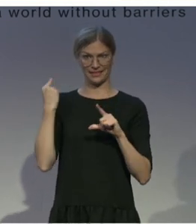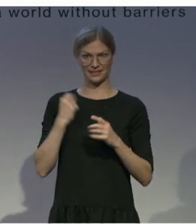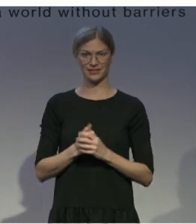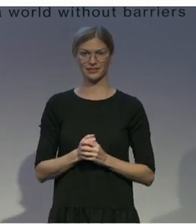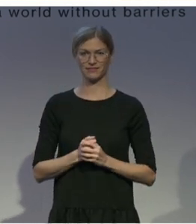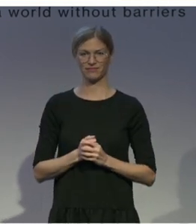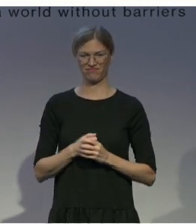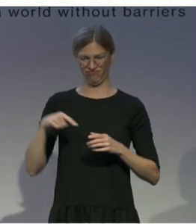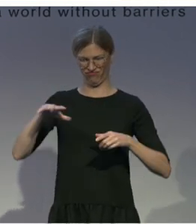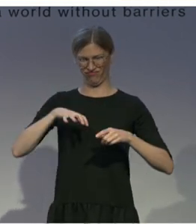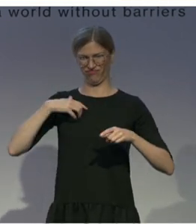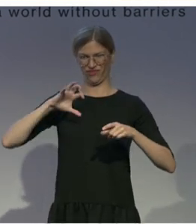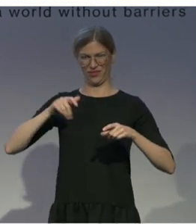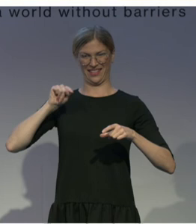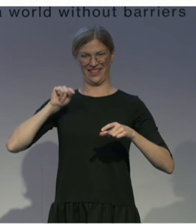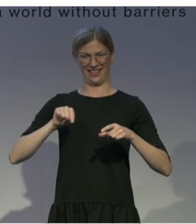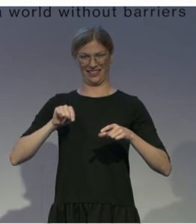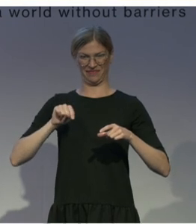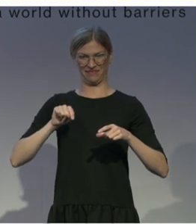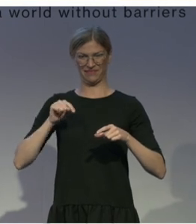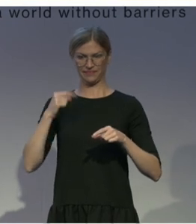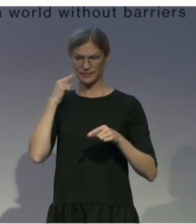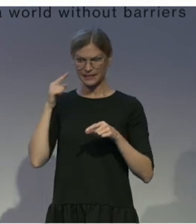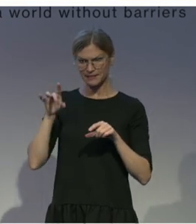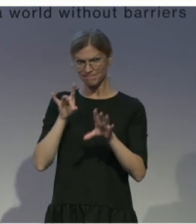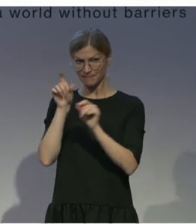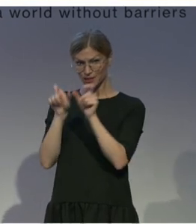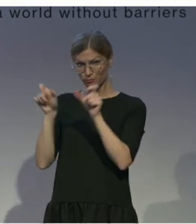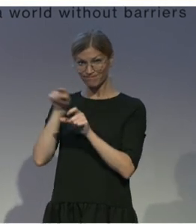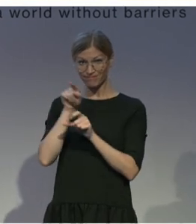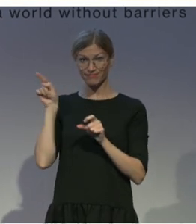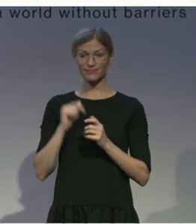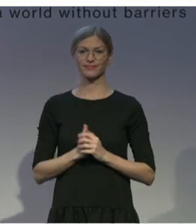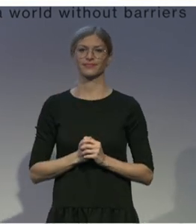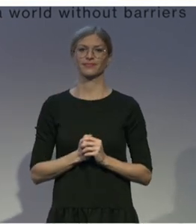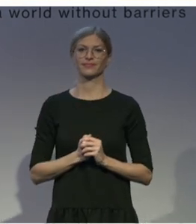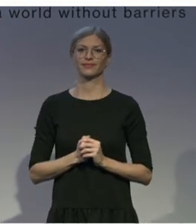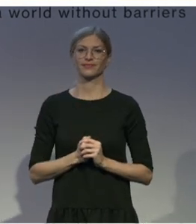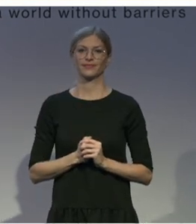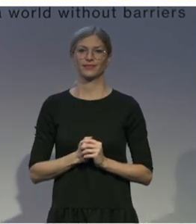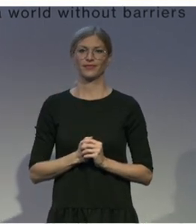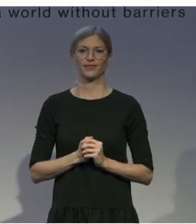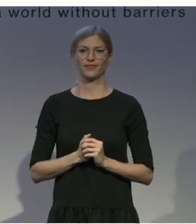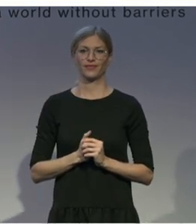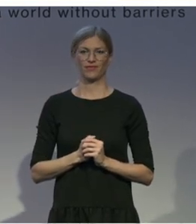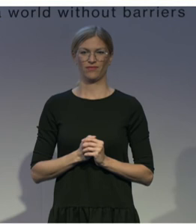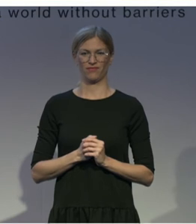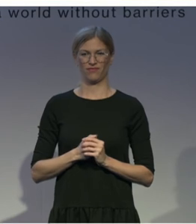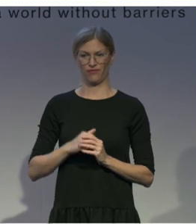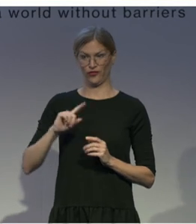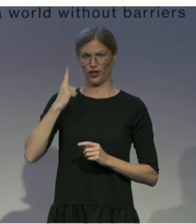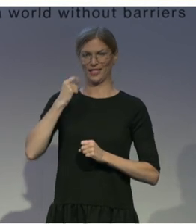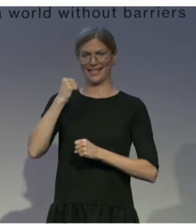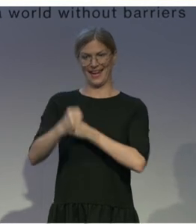local authority has been selected both at the village level and also commune level. At the first year of the project,